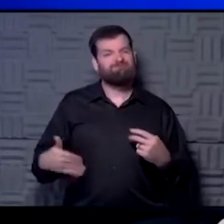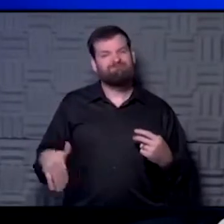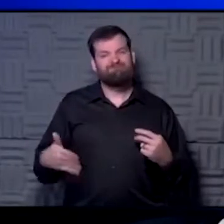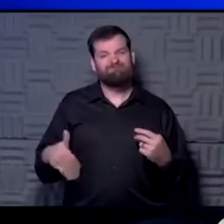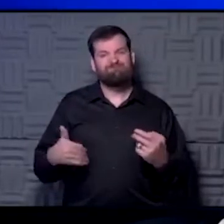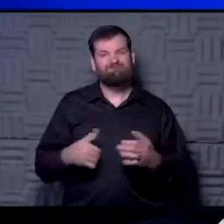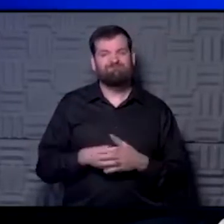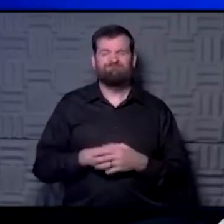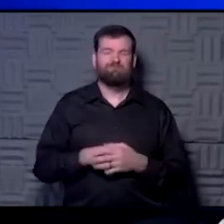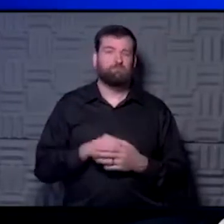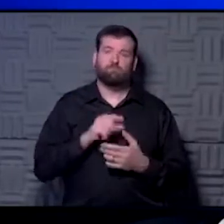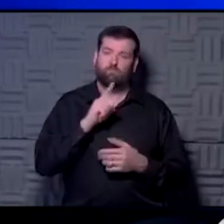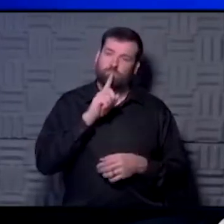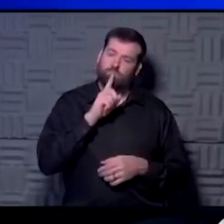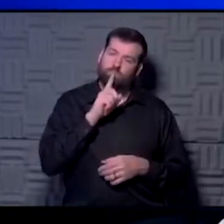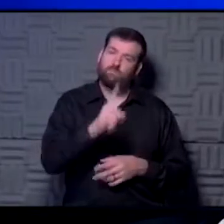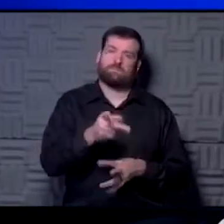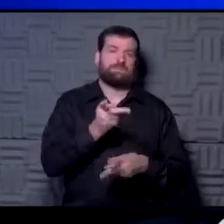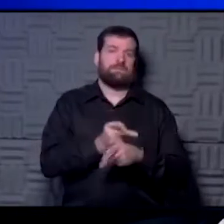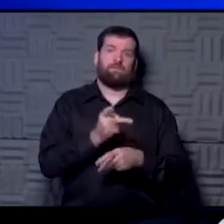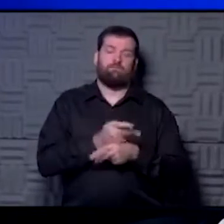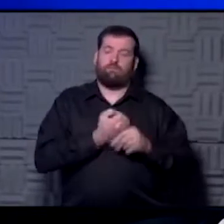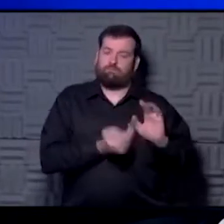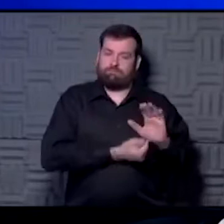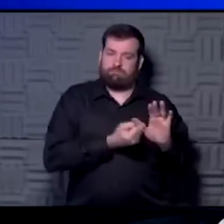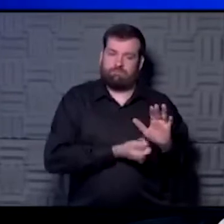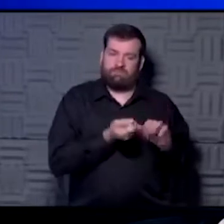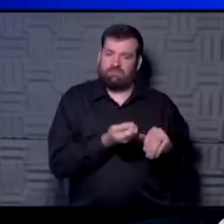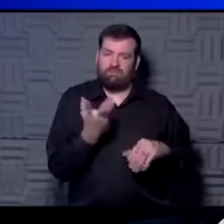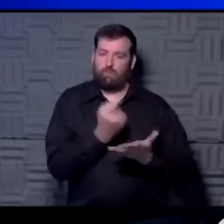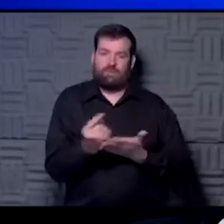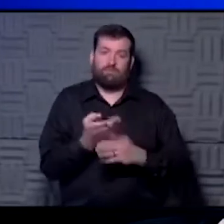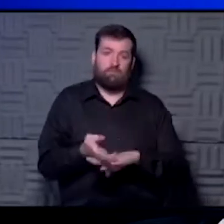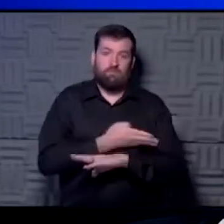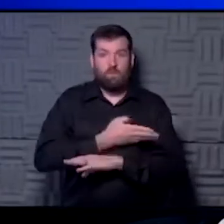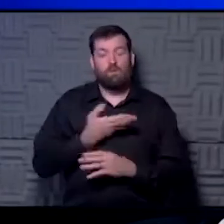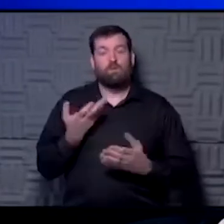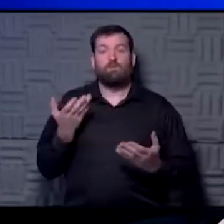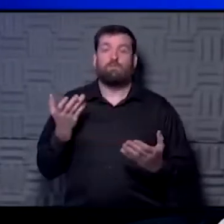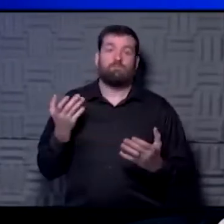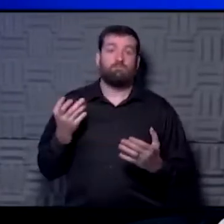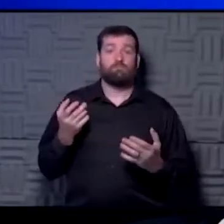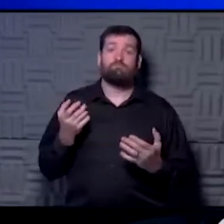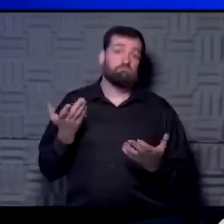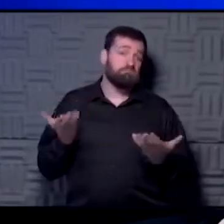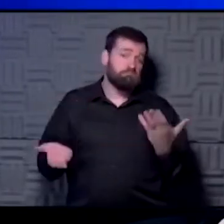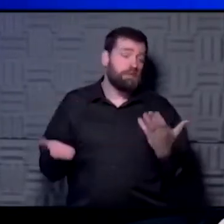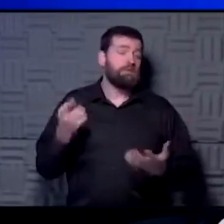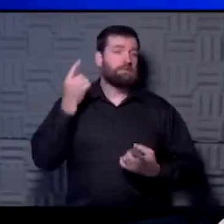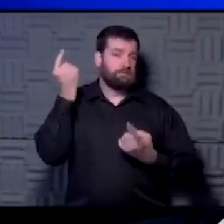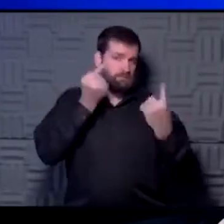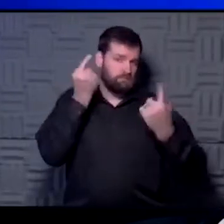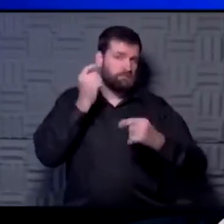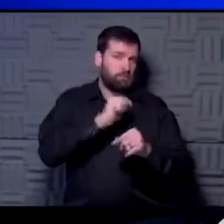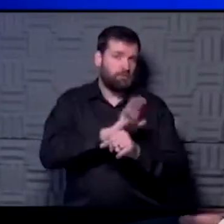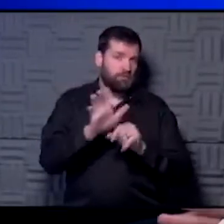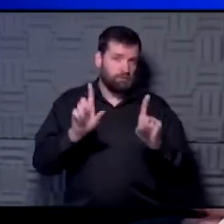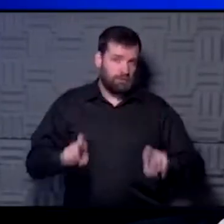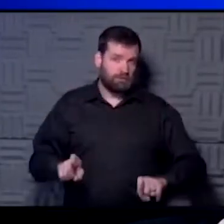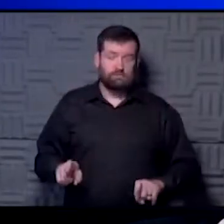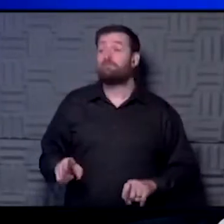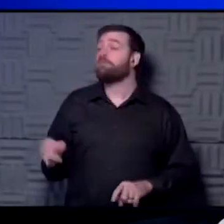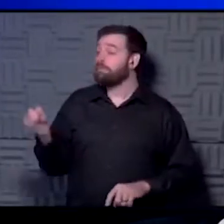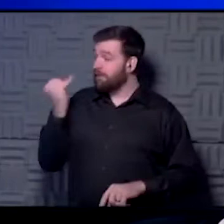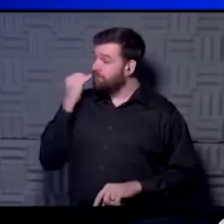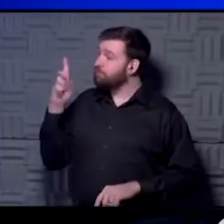have been really careful and sheltered for a couple of weeks before you go, or maybe better you could think about a COVID test in that setting as opposed to somebody who's And really if